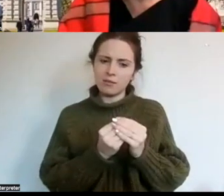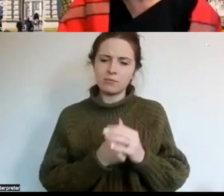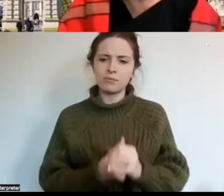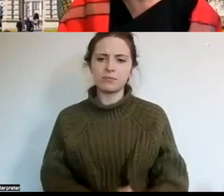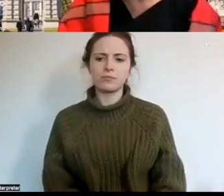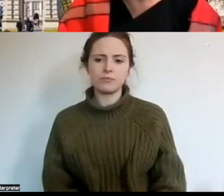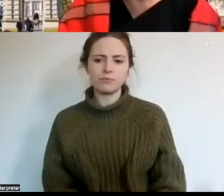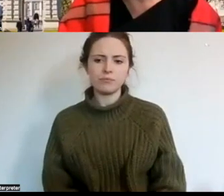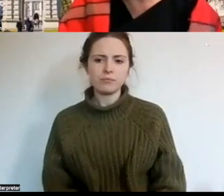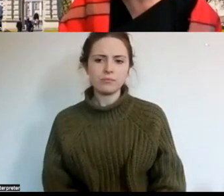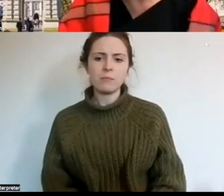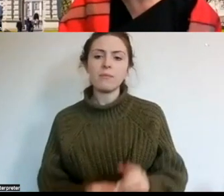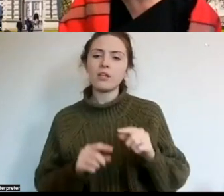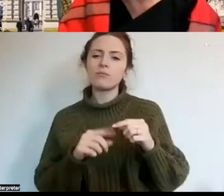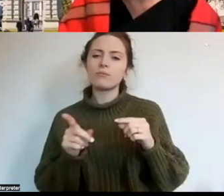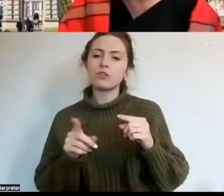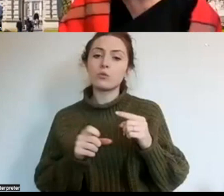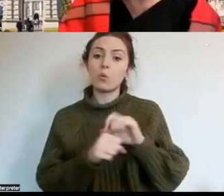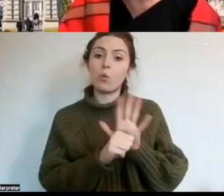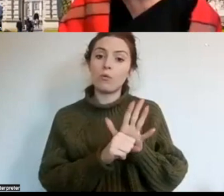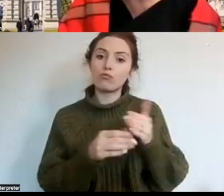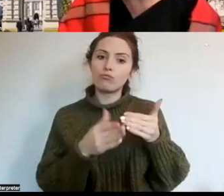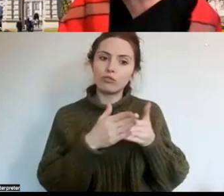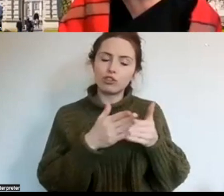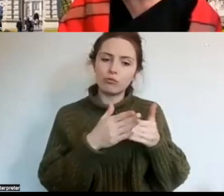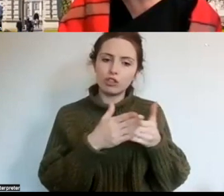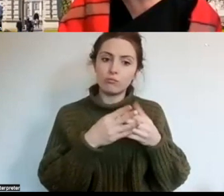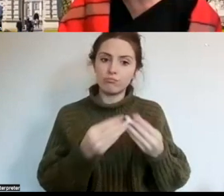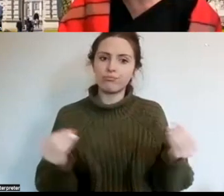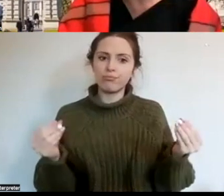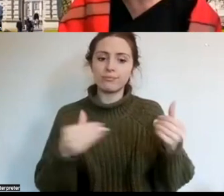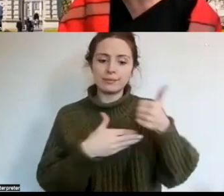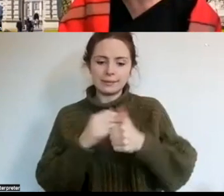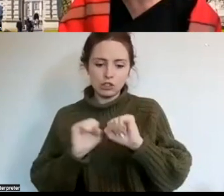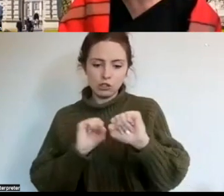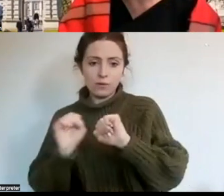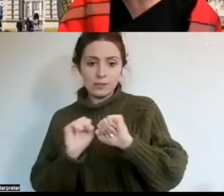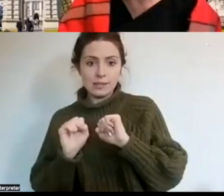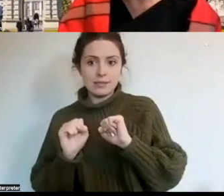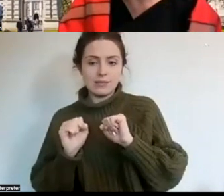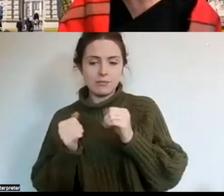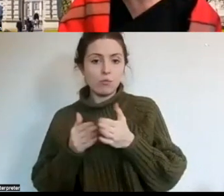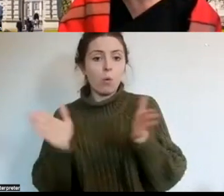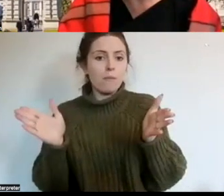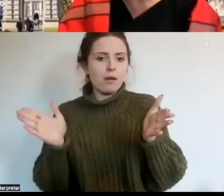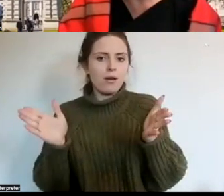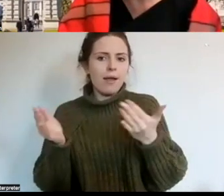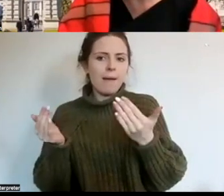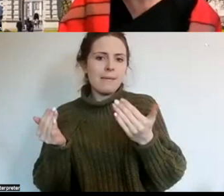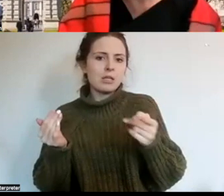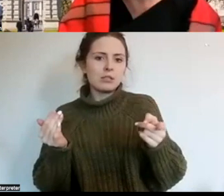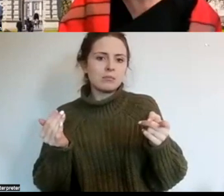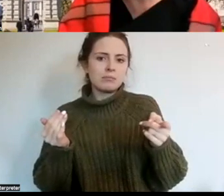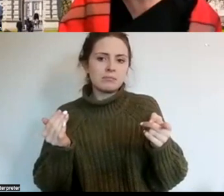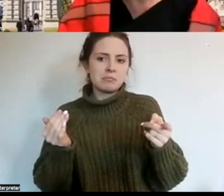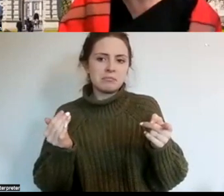when COVID restrictions lifted and day services then opened, the other challenge was then how do you then, do you say to the person, you